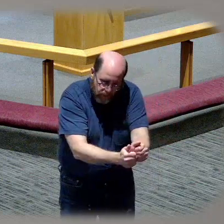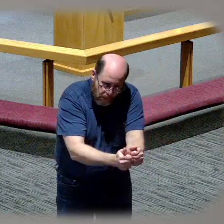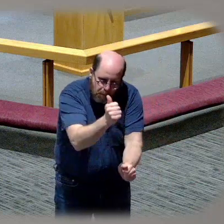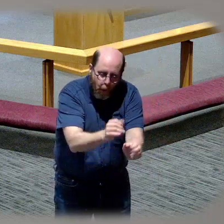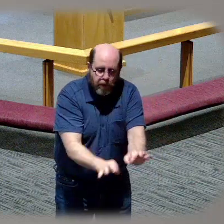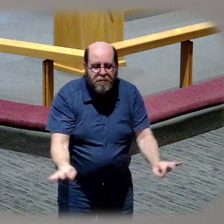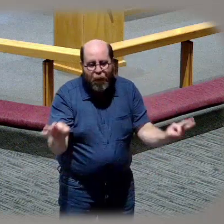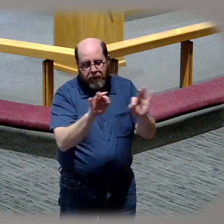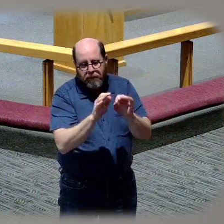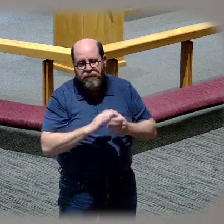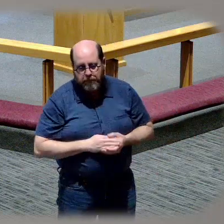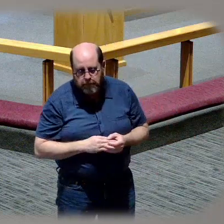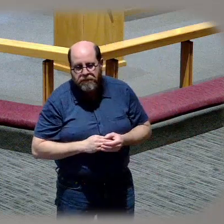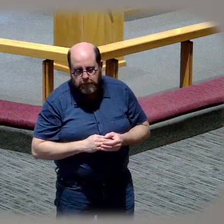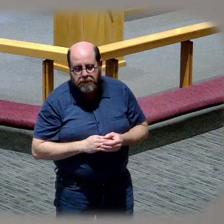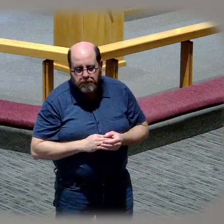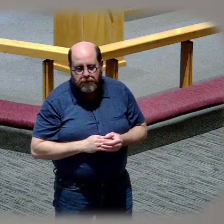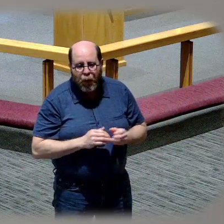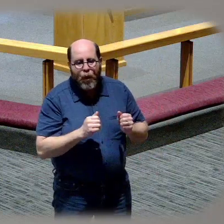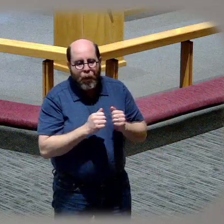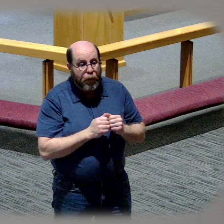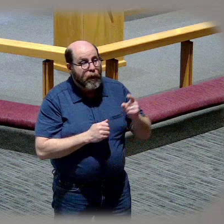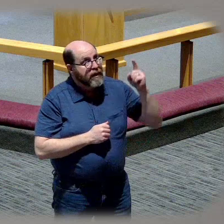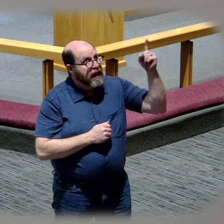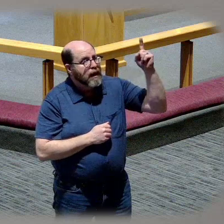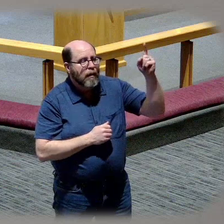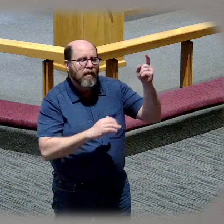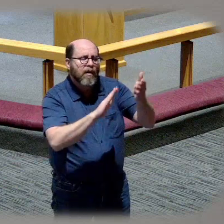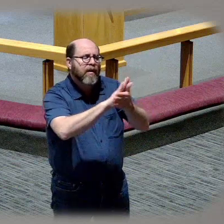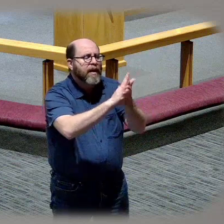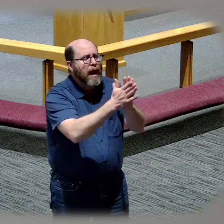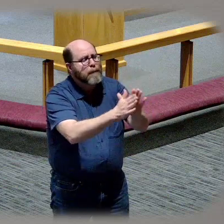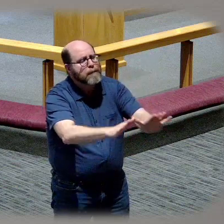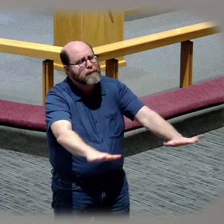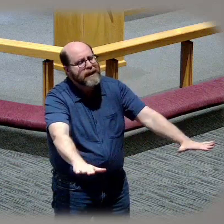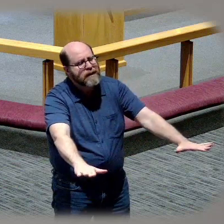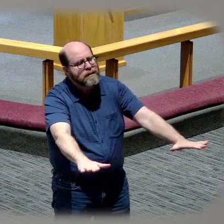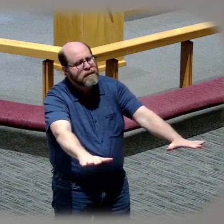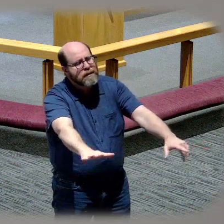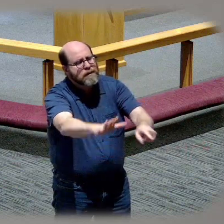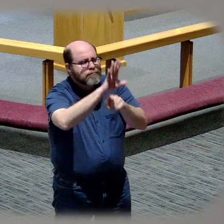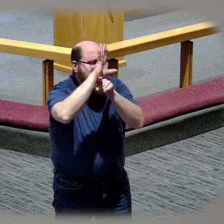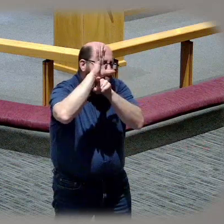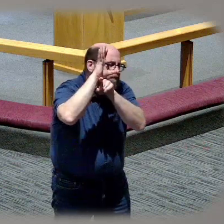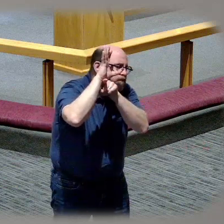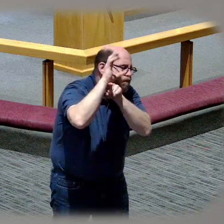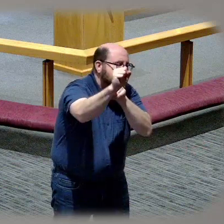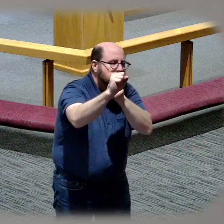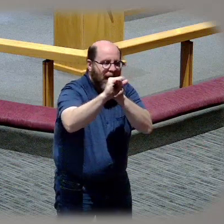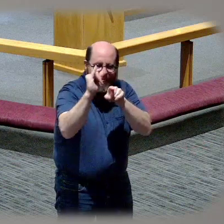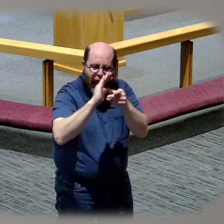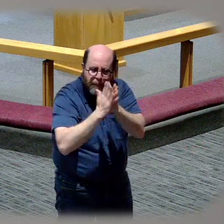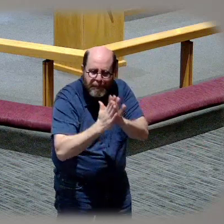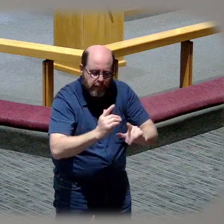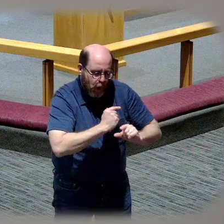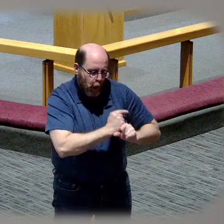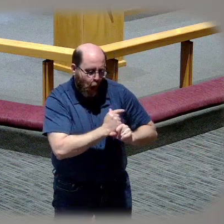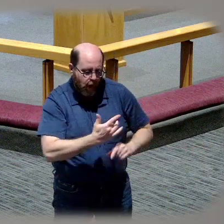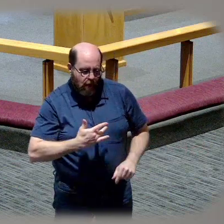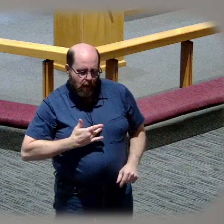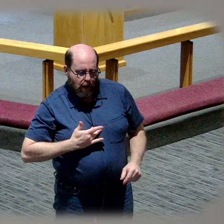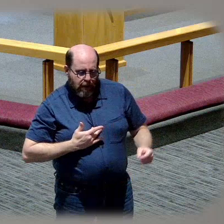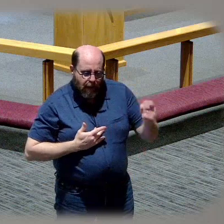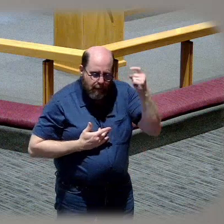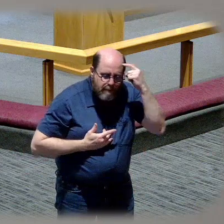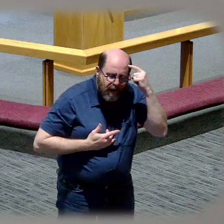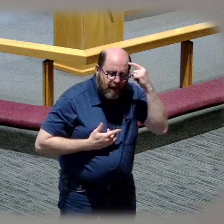important. For with him comes a peace that passes human understanding. It guards our hearts and our minds in him until the day of his